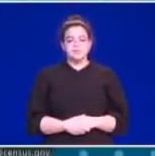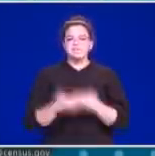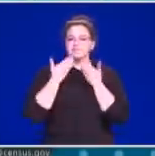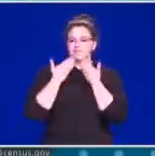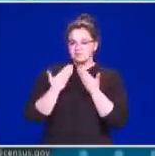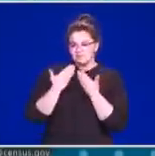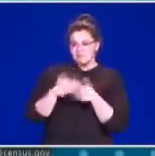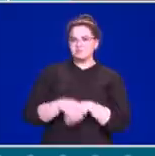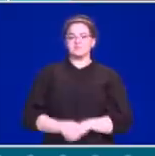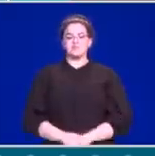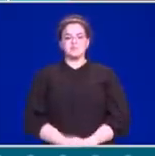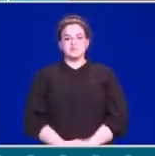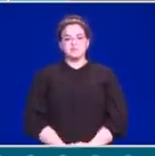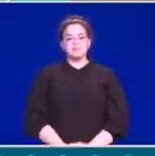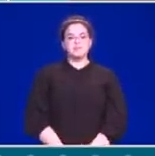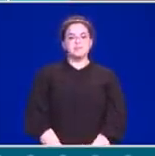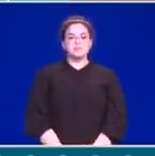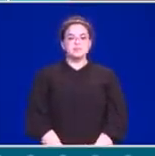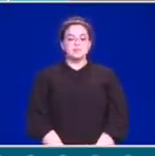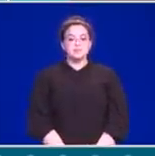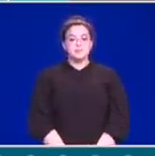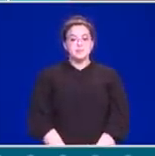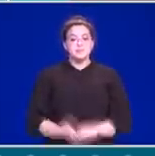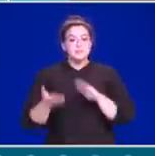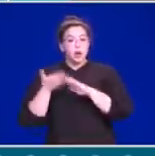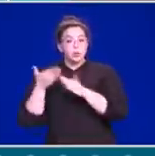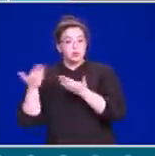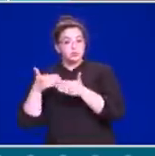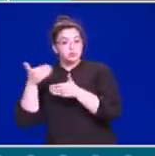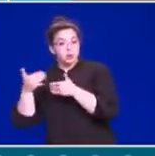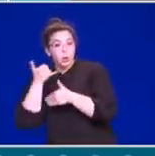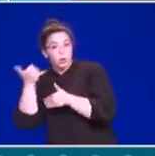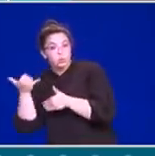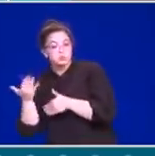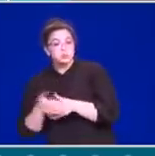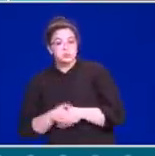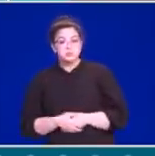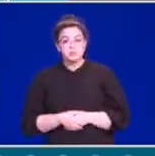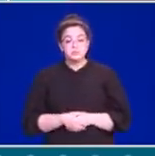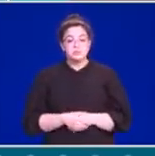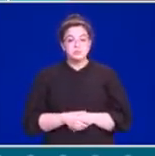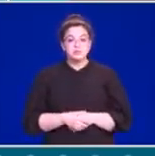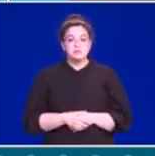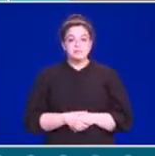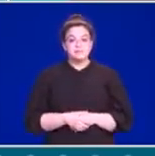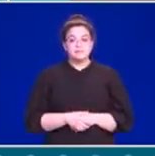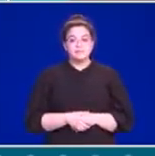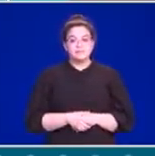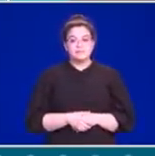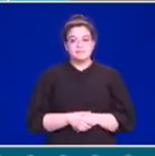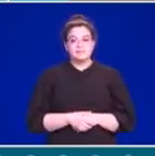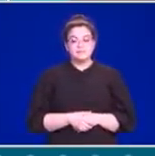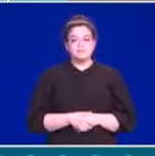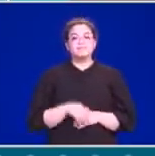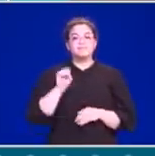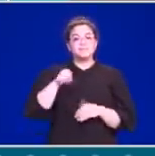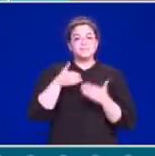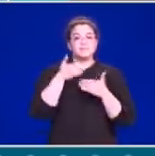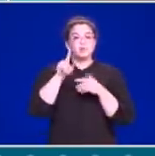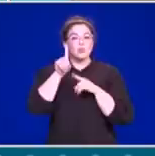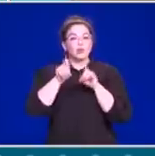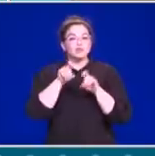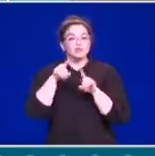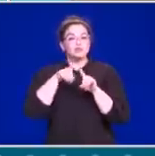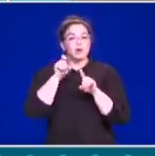Thanks for that, Nicholas. Operator, do we have our next caller? Yes, and the next question is coming from Steph